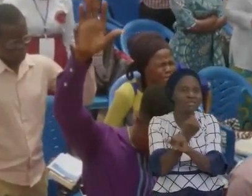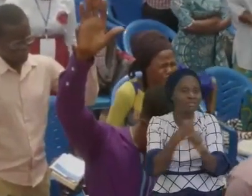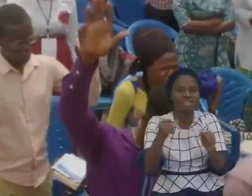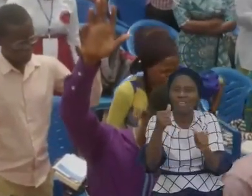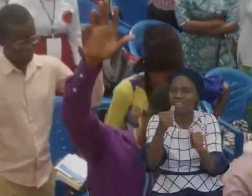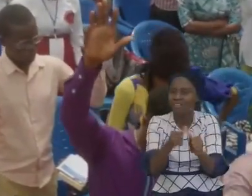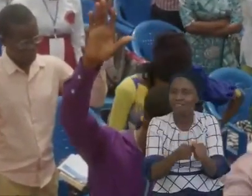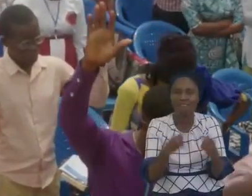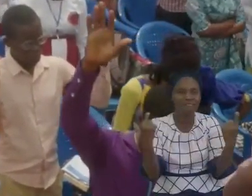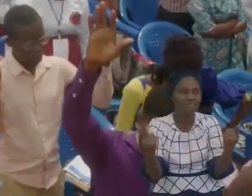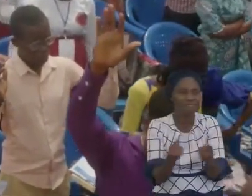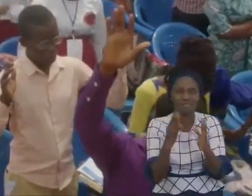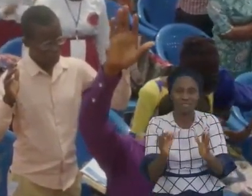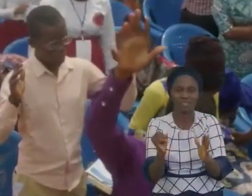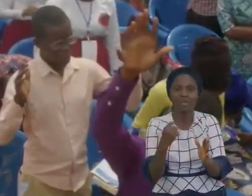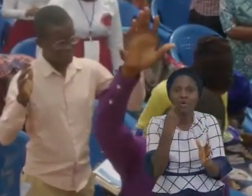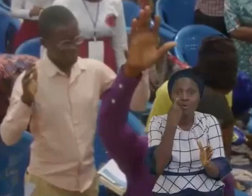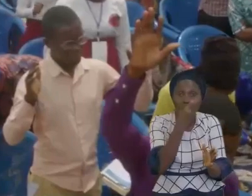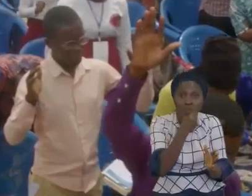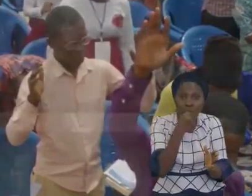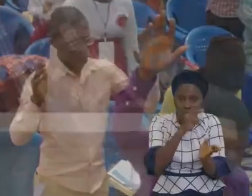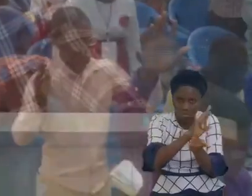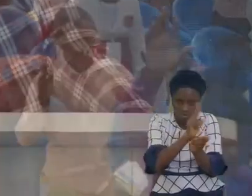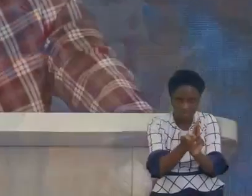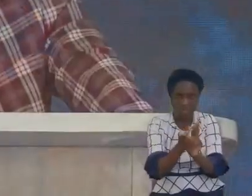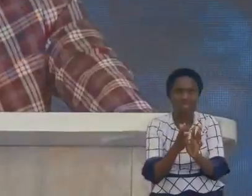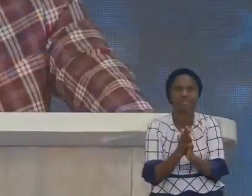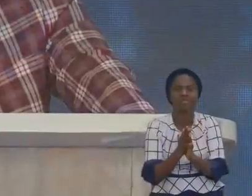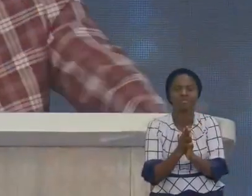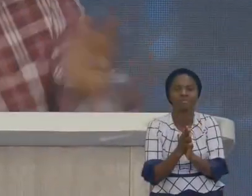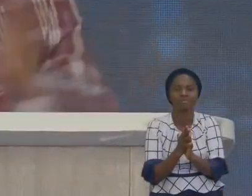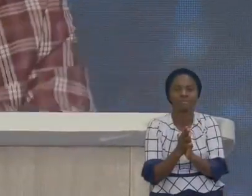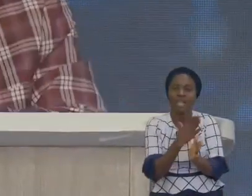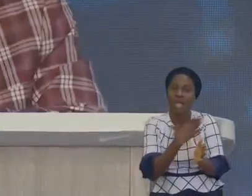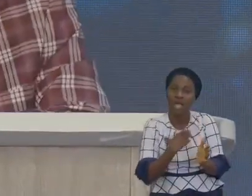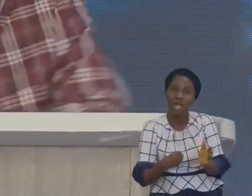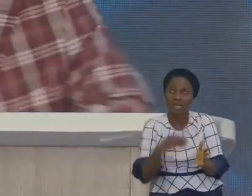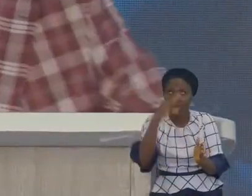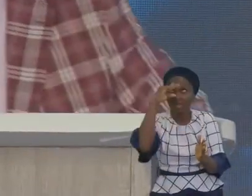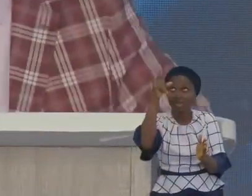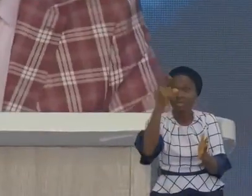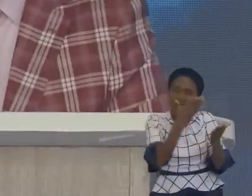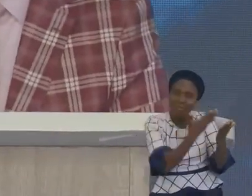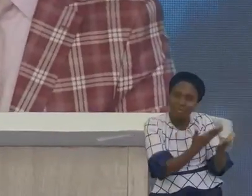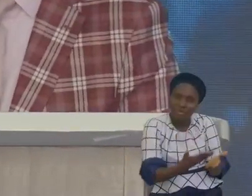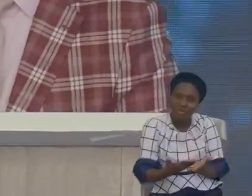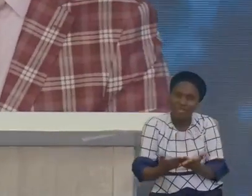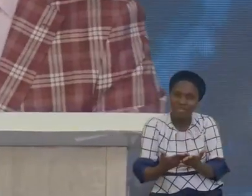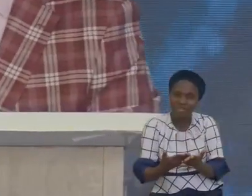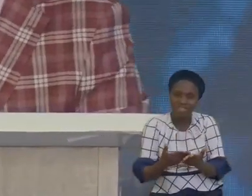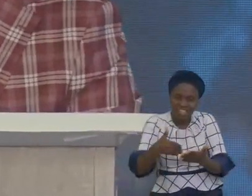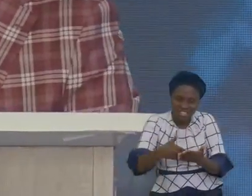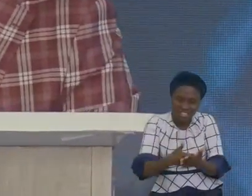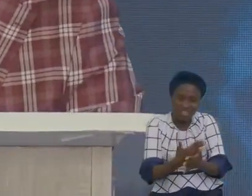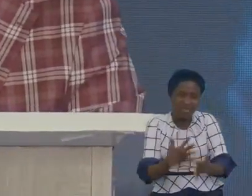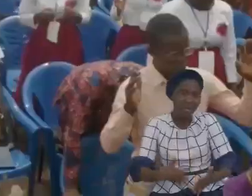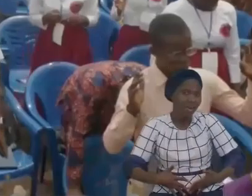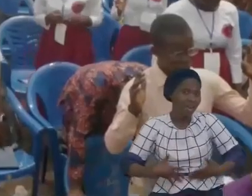and it brings a new life to them. That new life is right there.